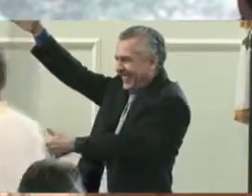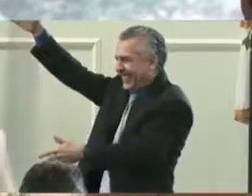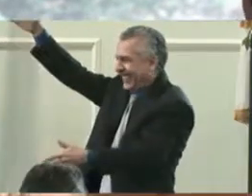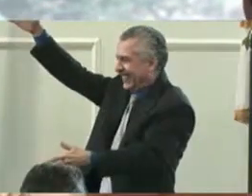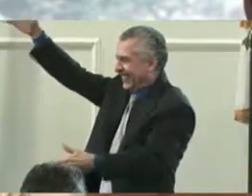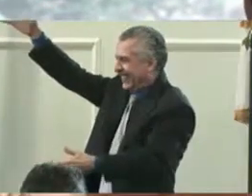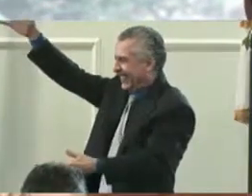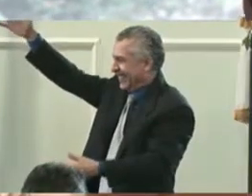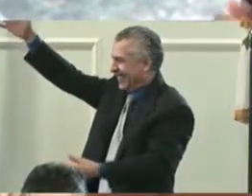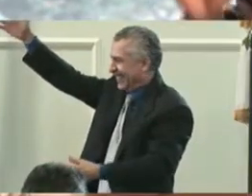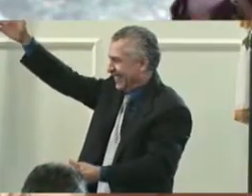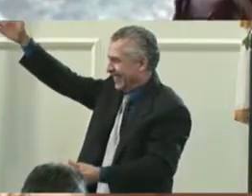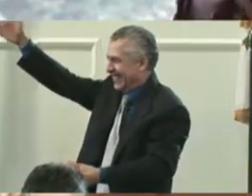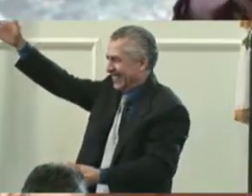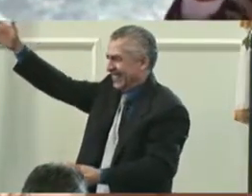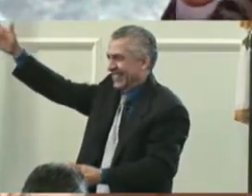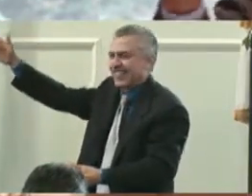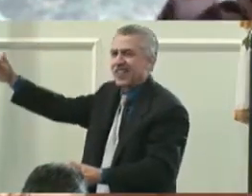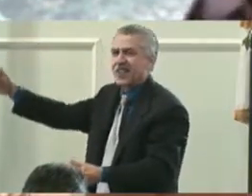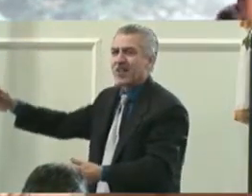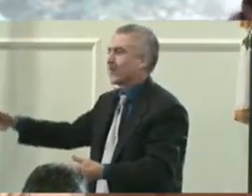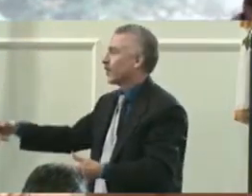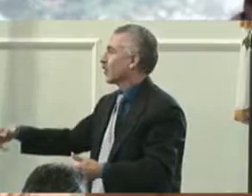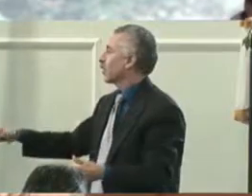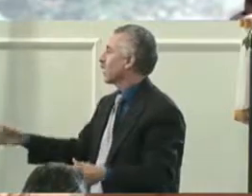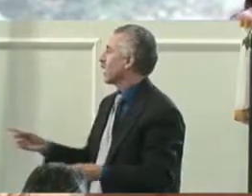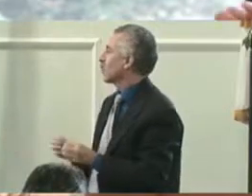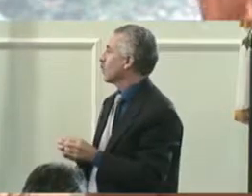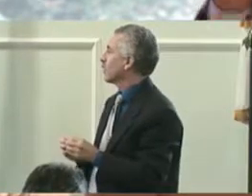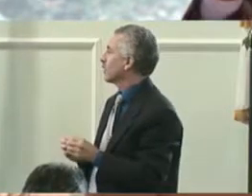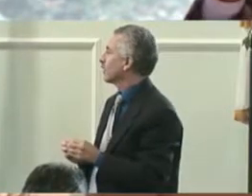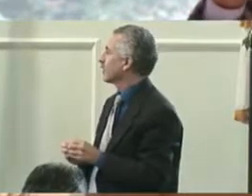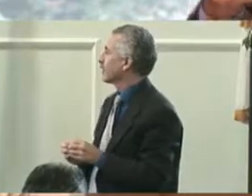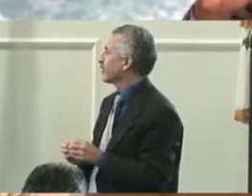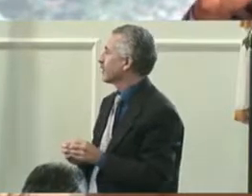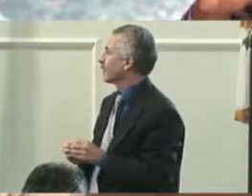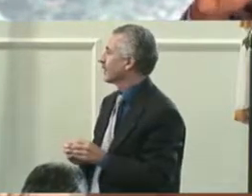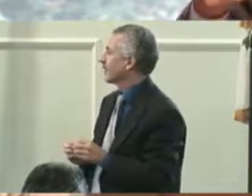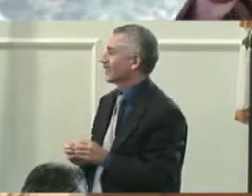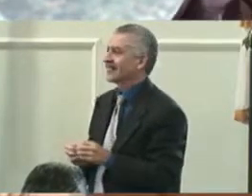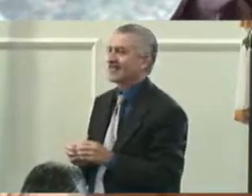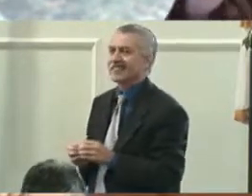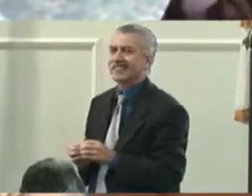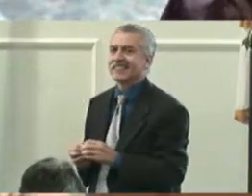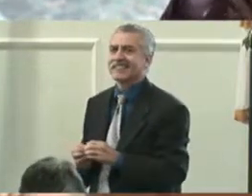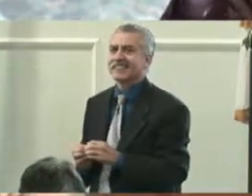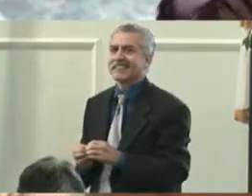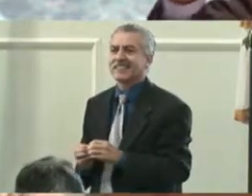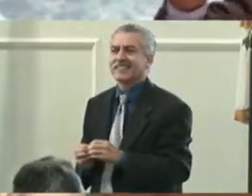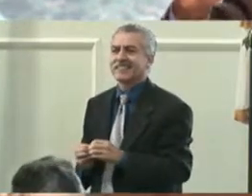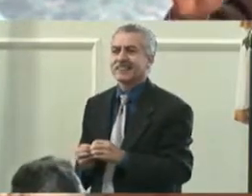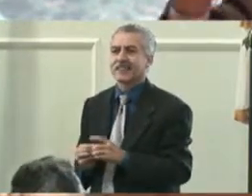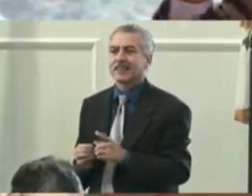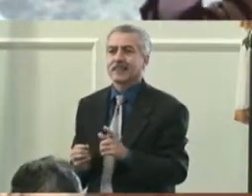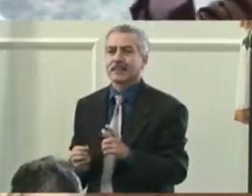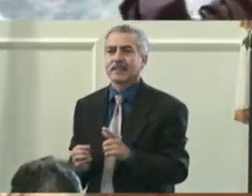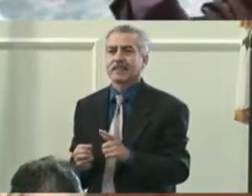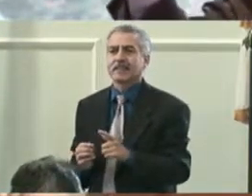Okay. Now, those guests that have been attending our Daniel